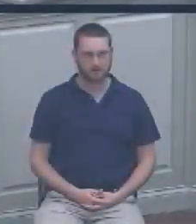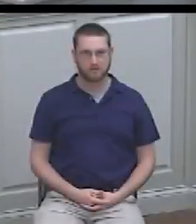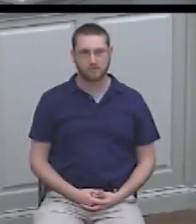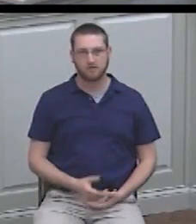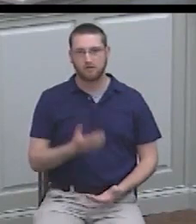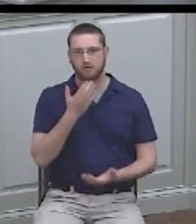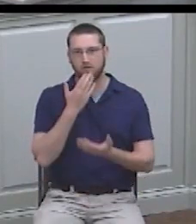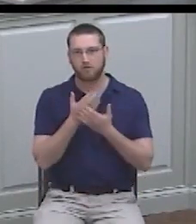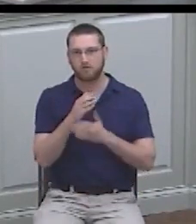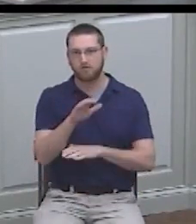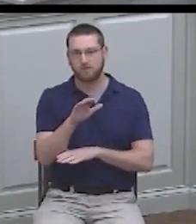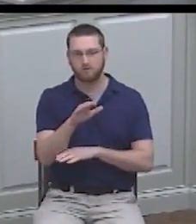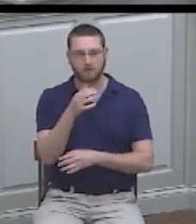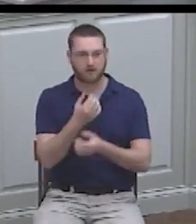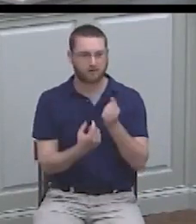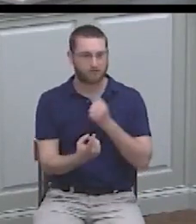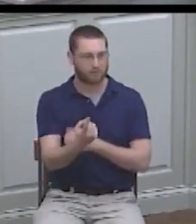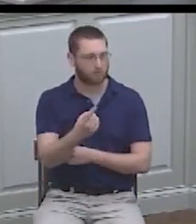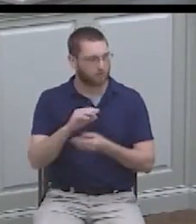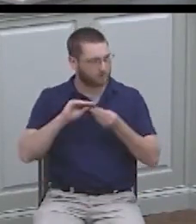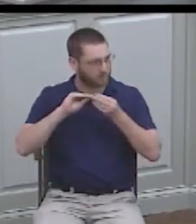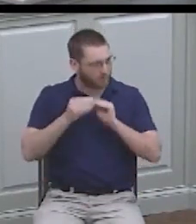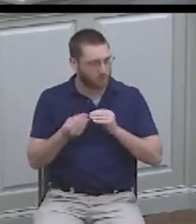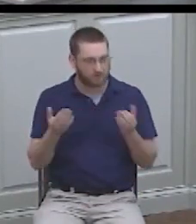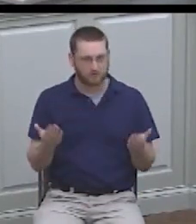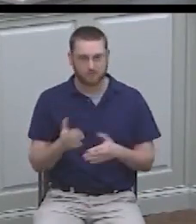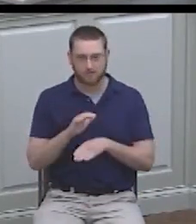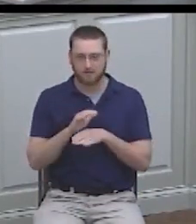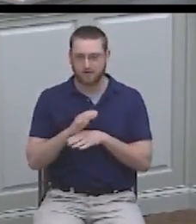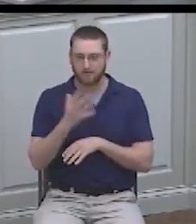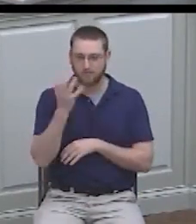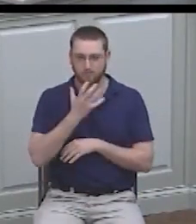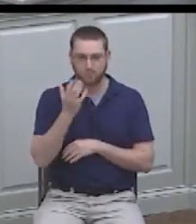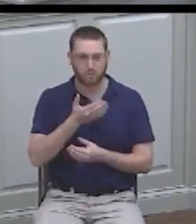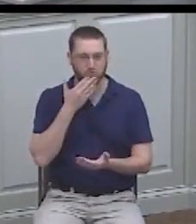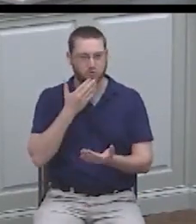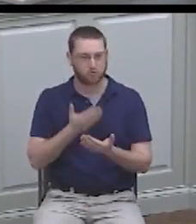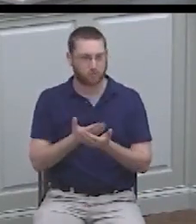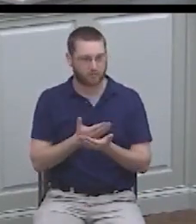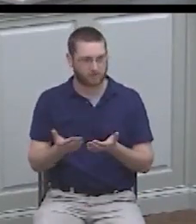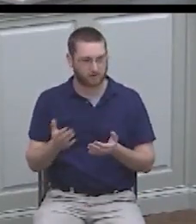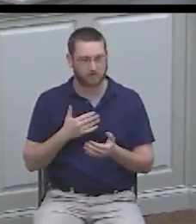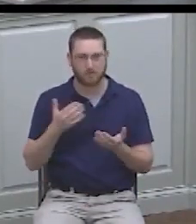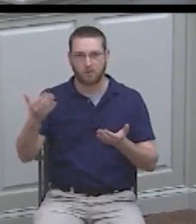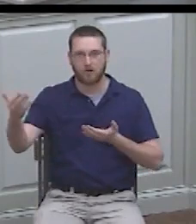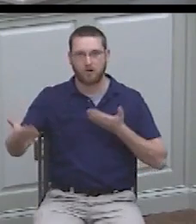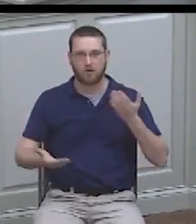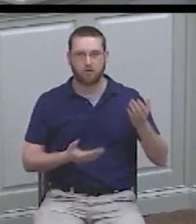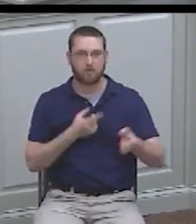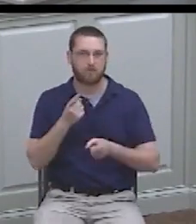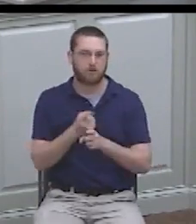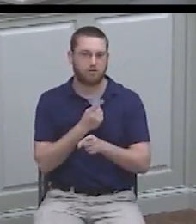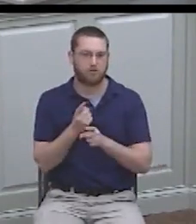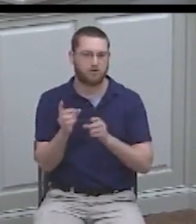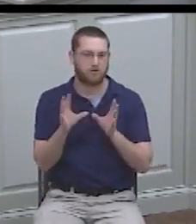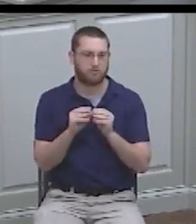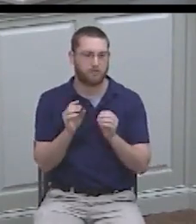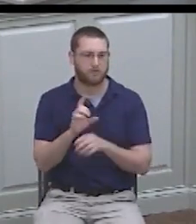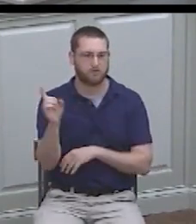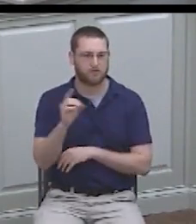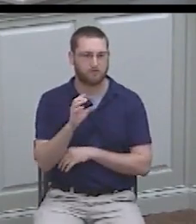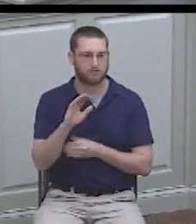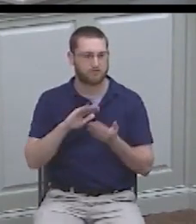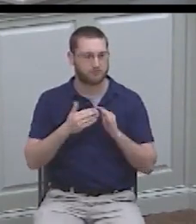Good evening, everyone. Packed house tonight. It's a good thing. Welcome to the regular meeting of your Danville City Commission for